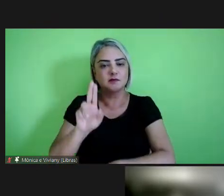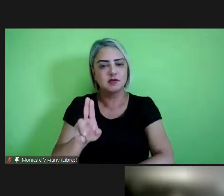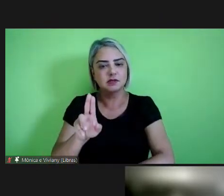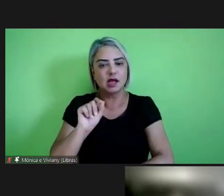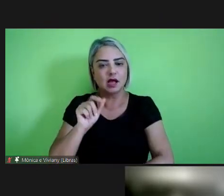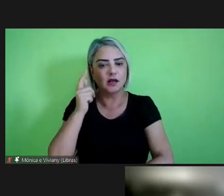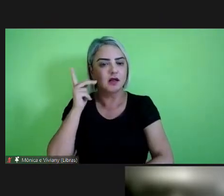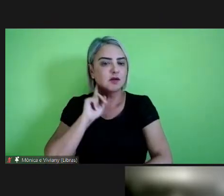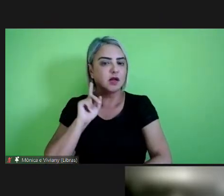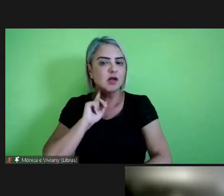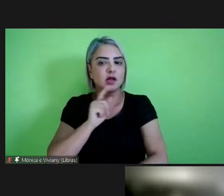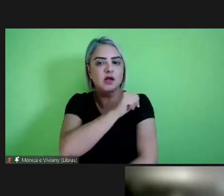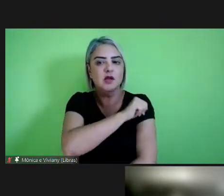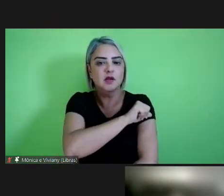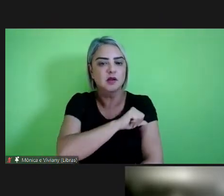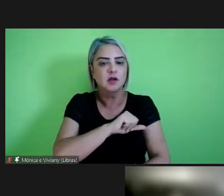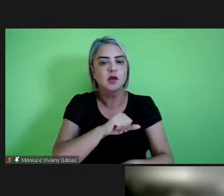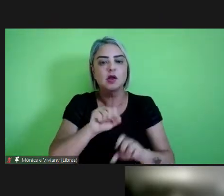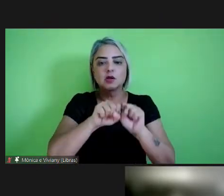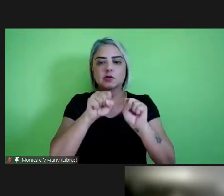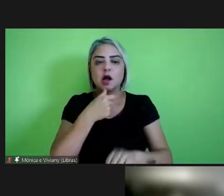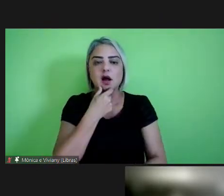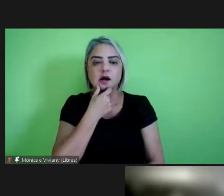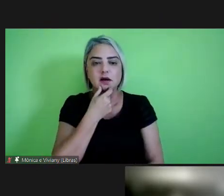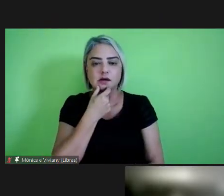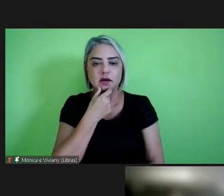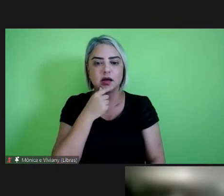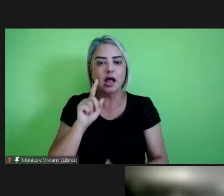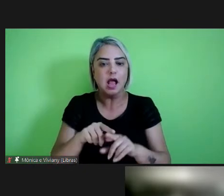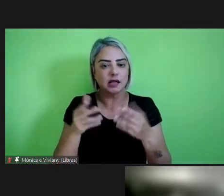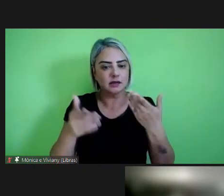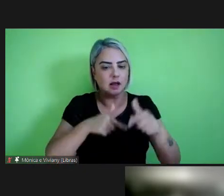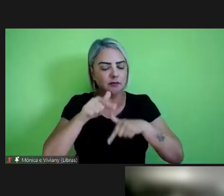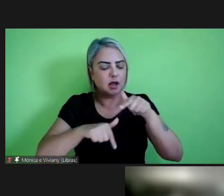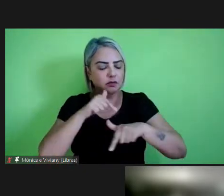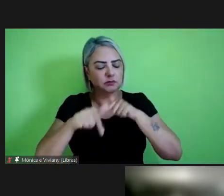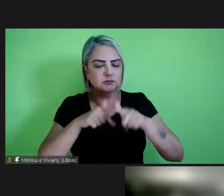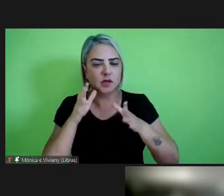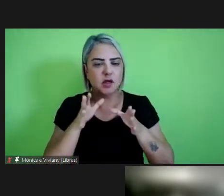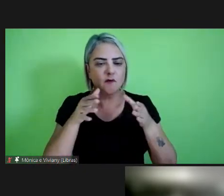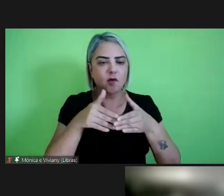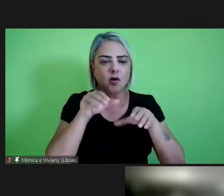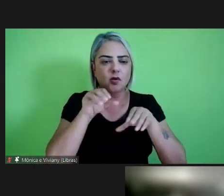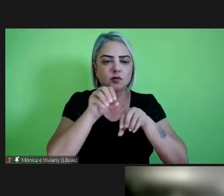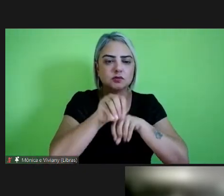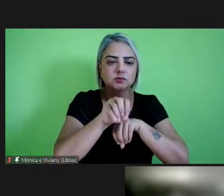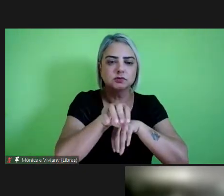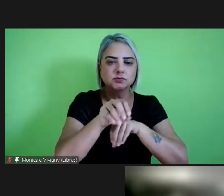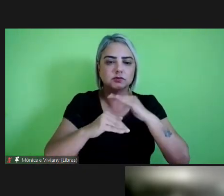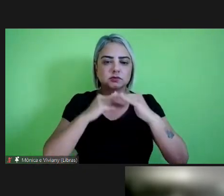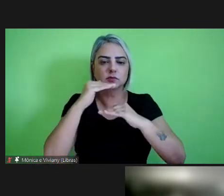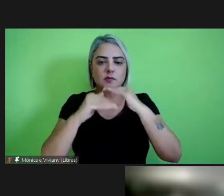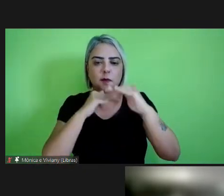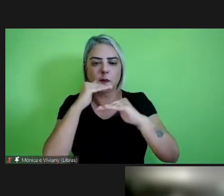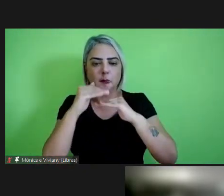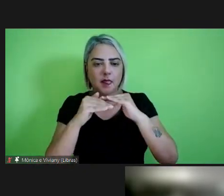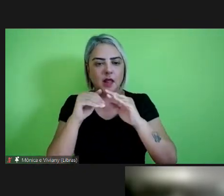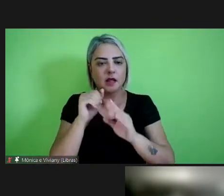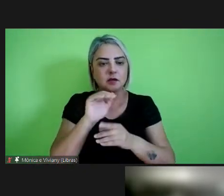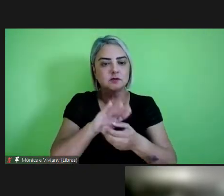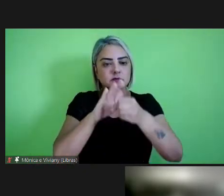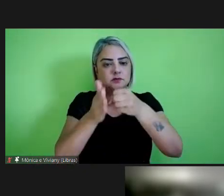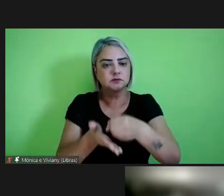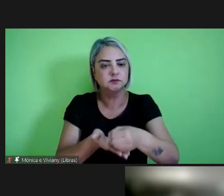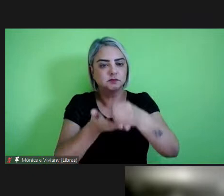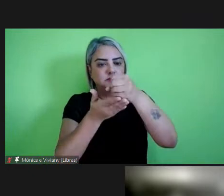Bank University and nurse in the NHS. It acts in the emphasis of education for